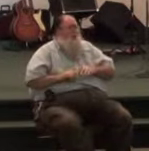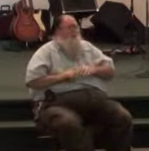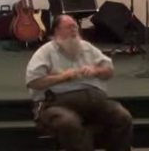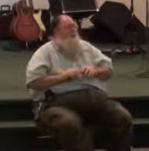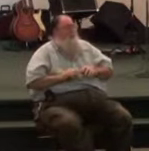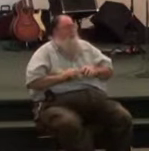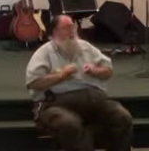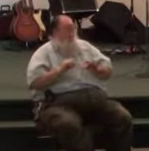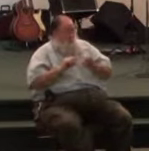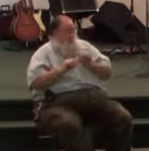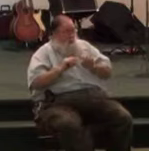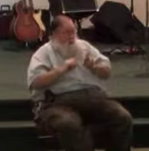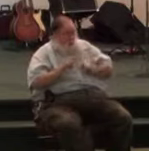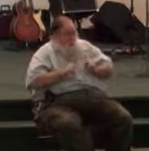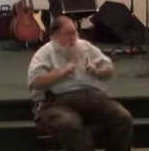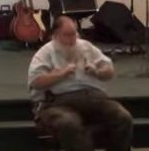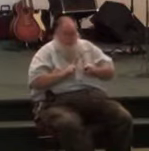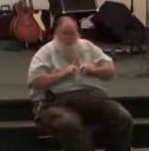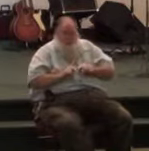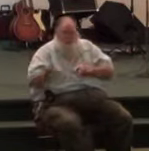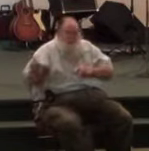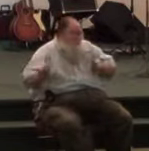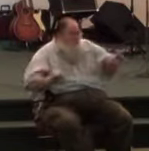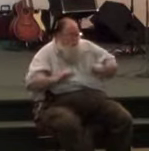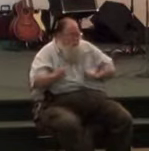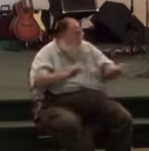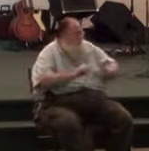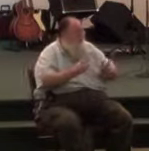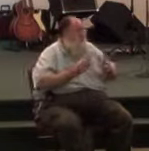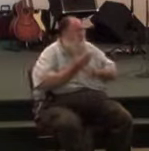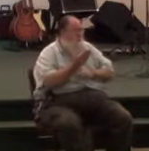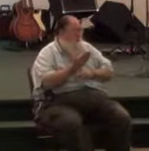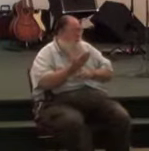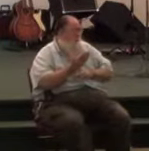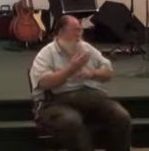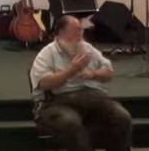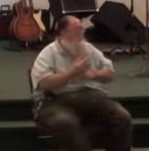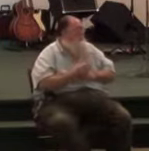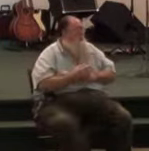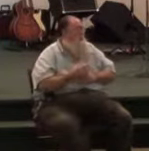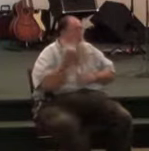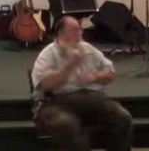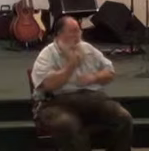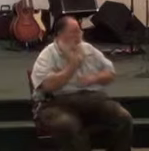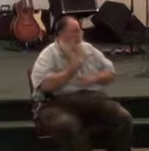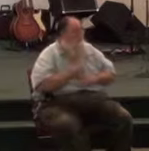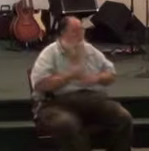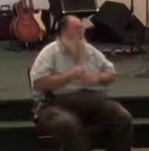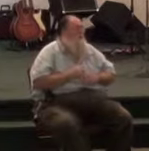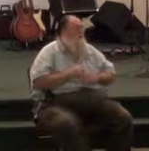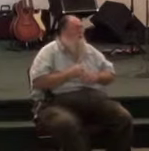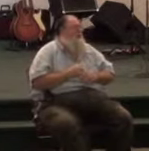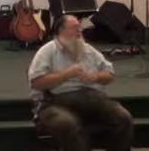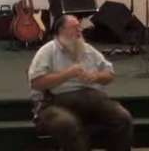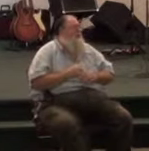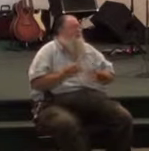church starts to grow outside the walls of Jerusalem. That was his intent. The